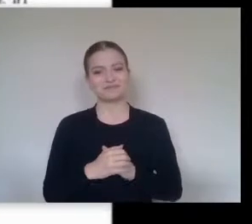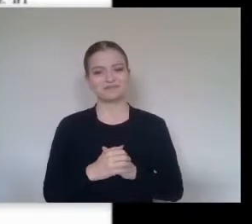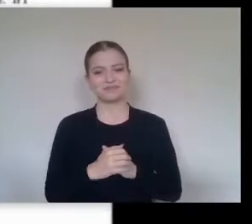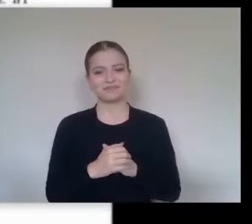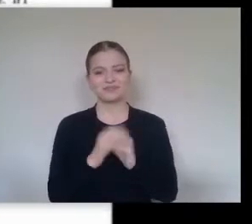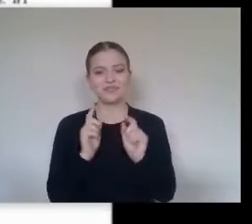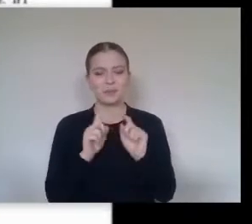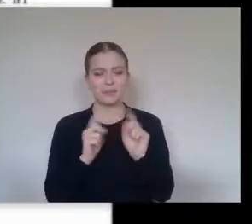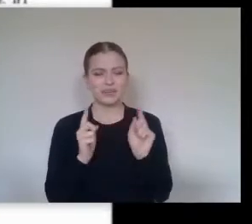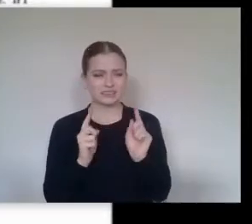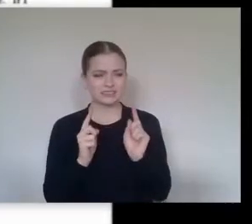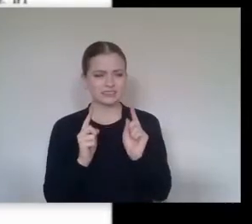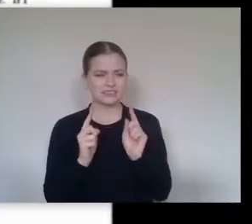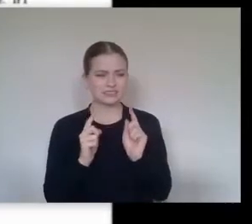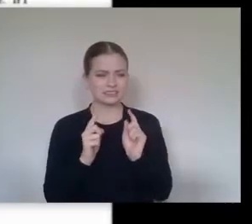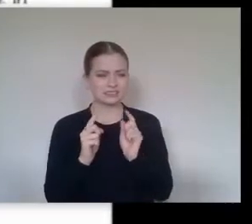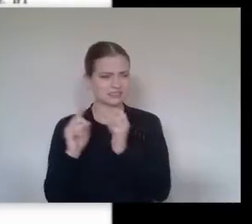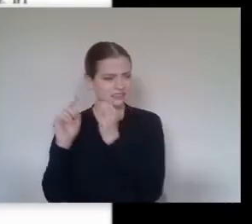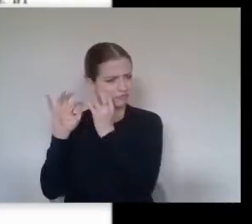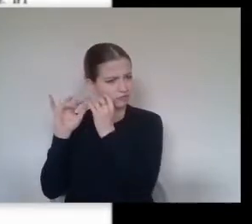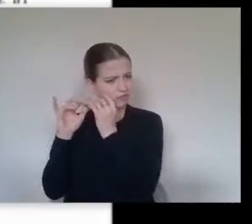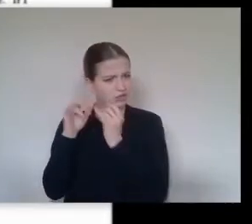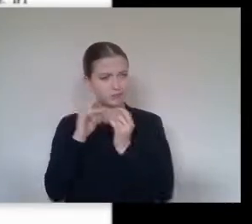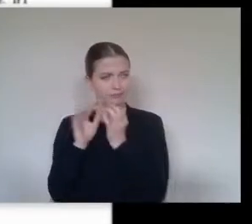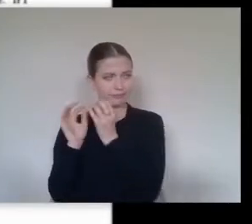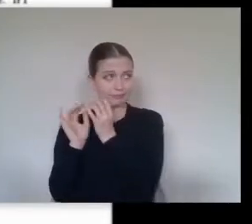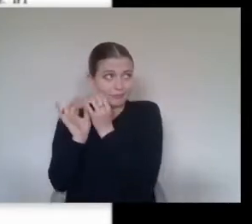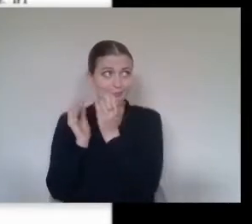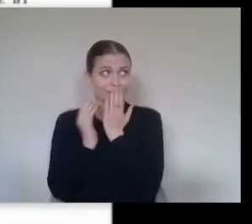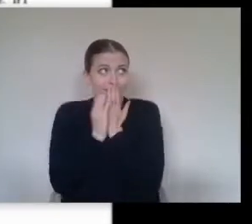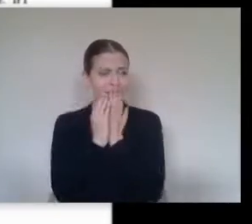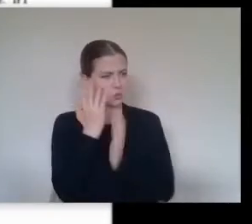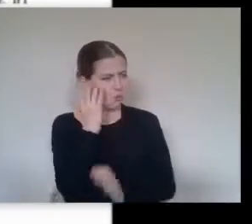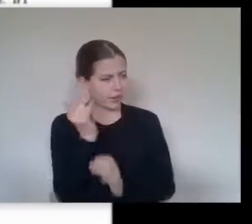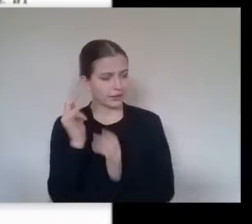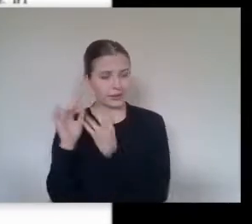But why are you giggling, flutes?